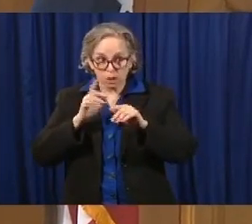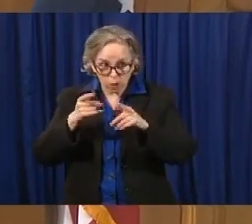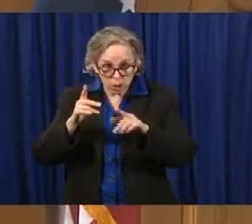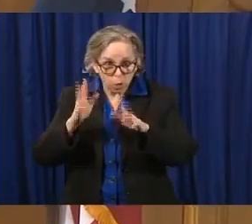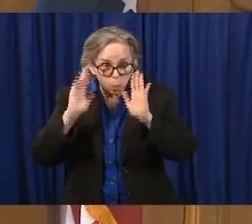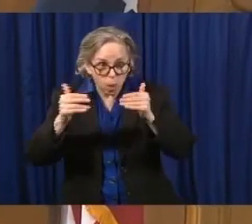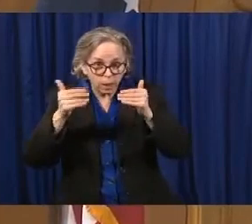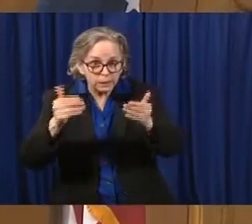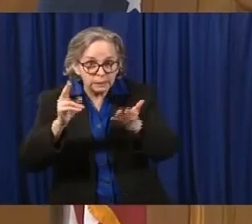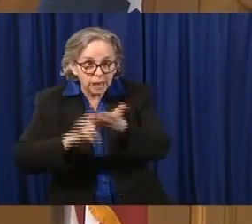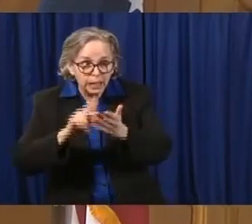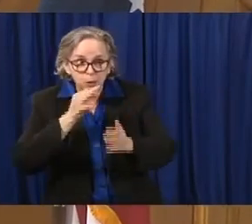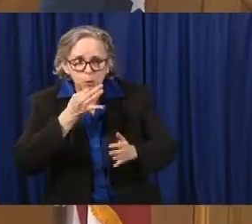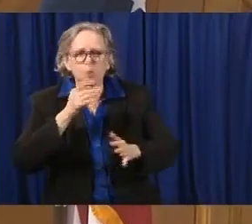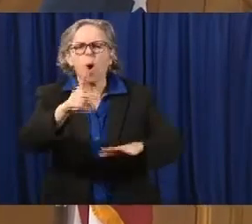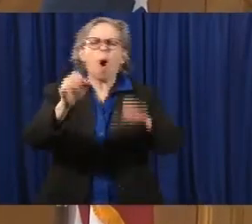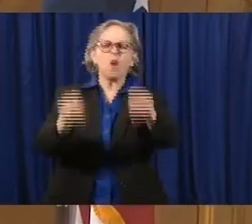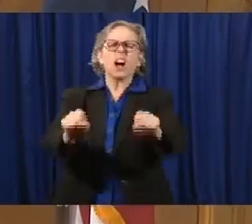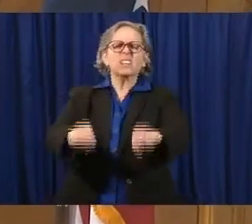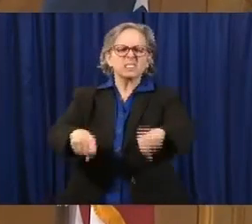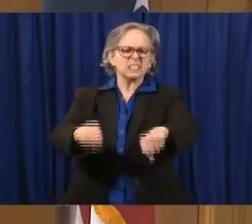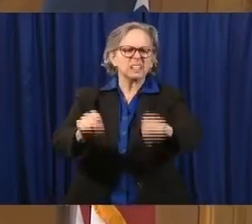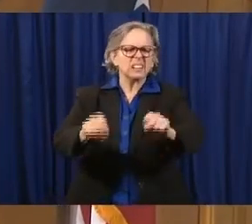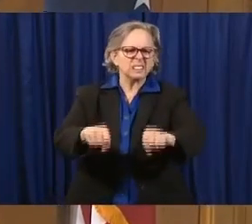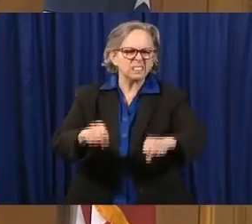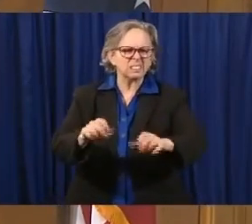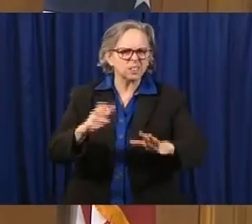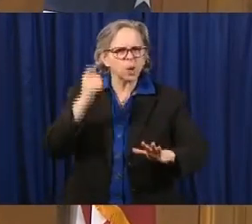Well, but we've also indicated that this is